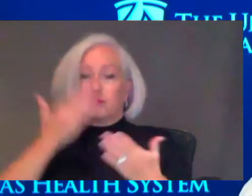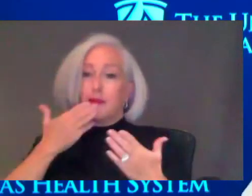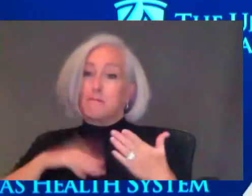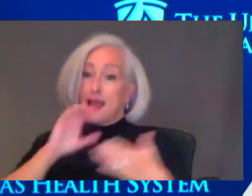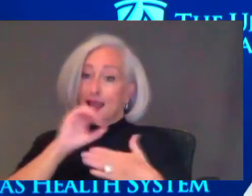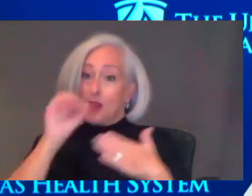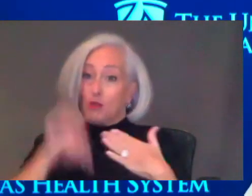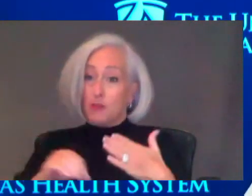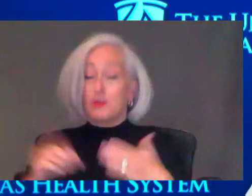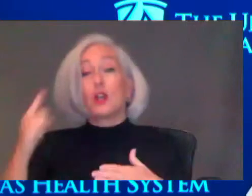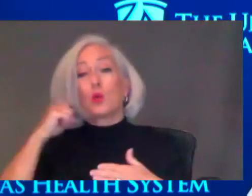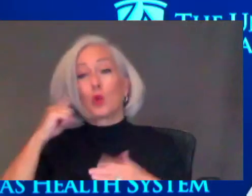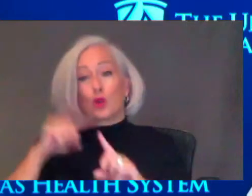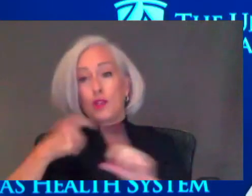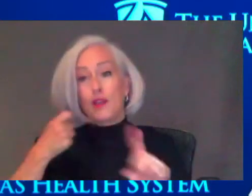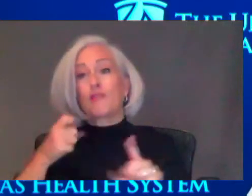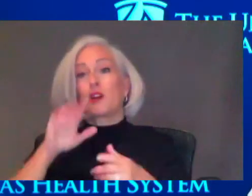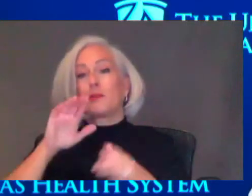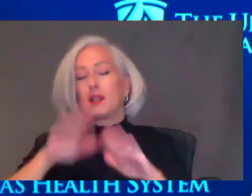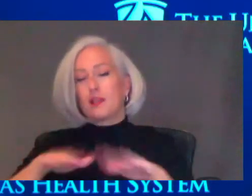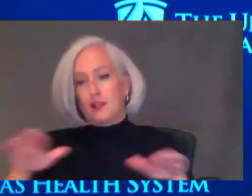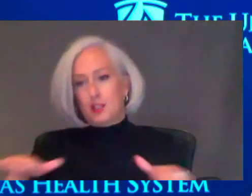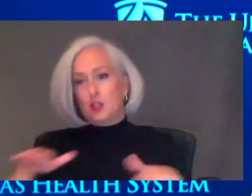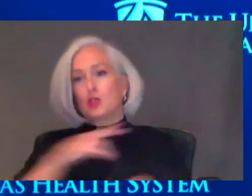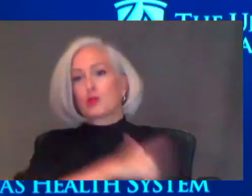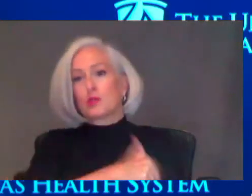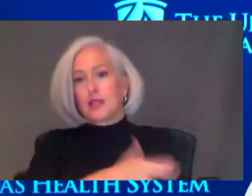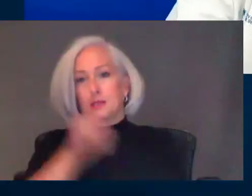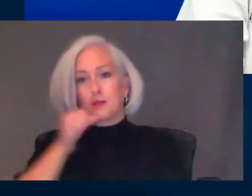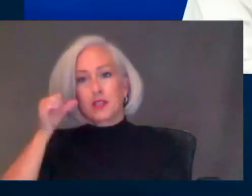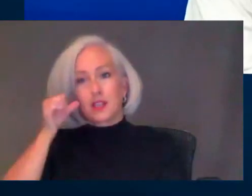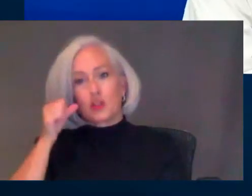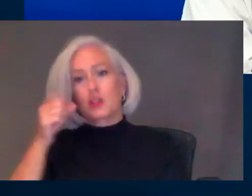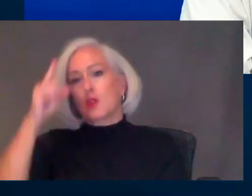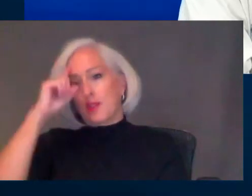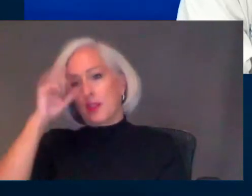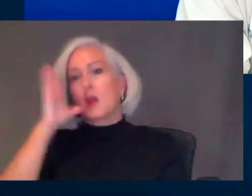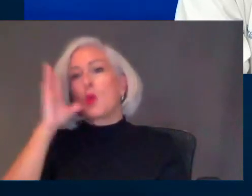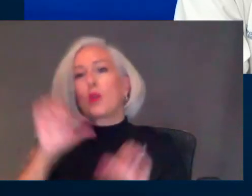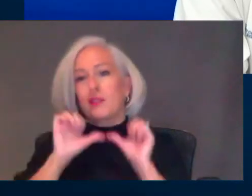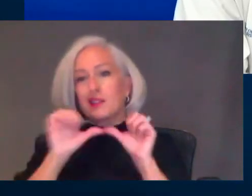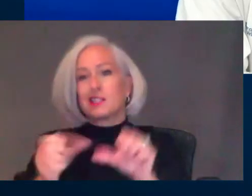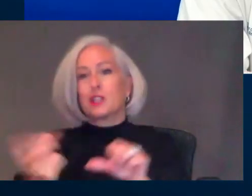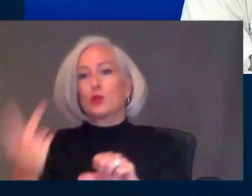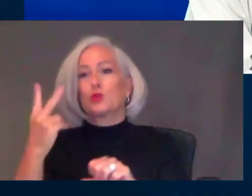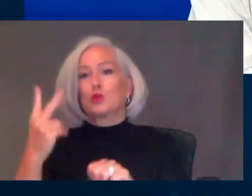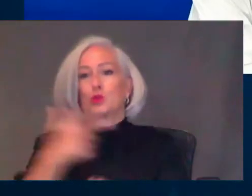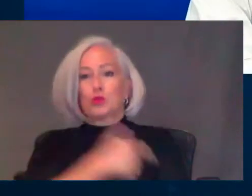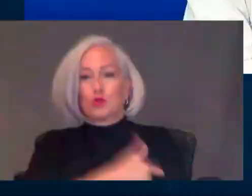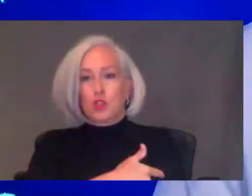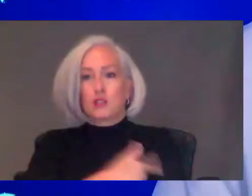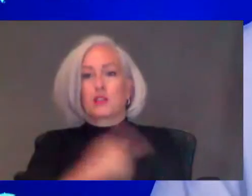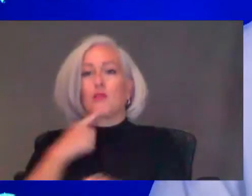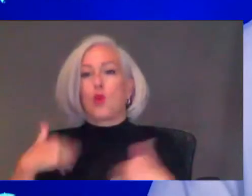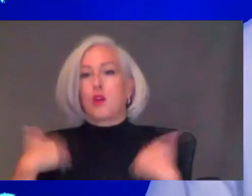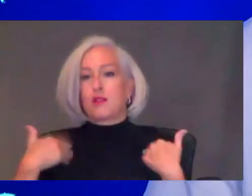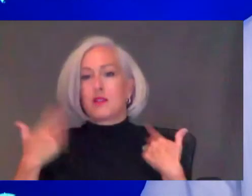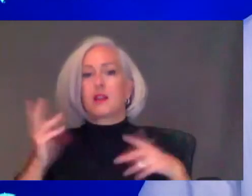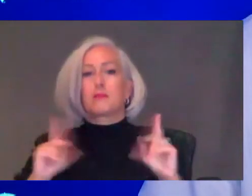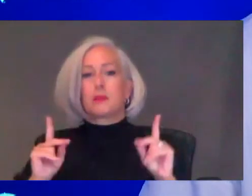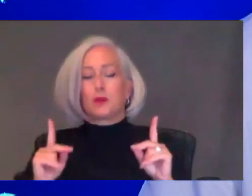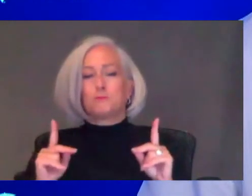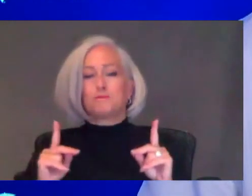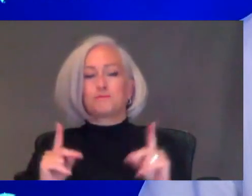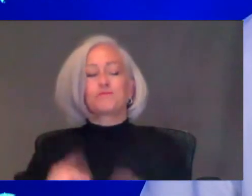that are associated with vaccine doses are self-limited. The patients do well. Very, very